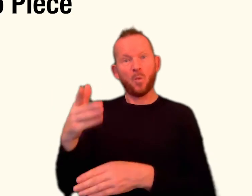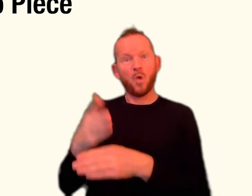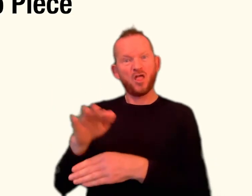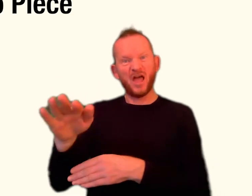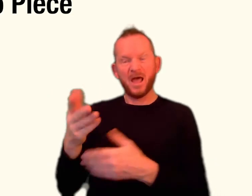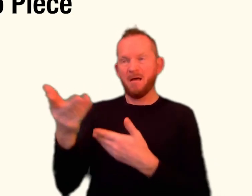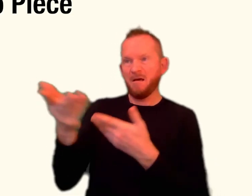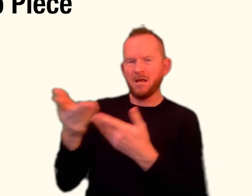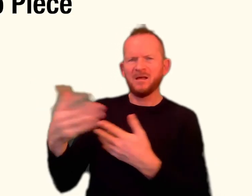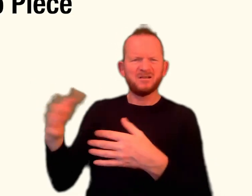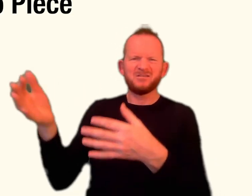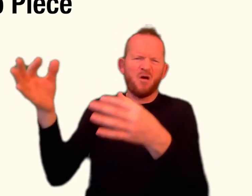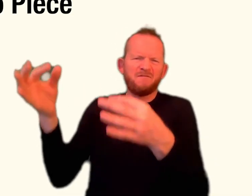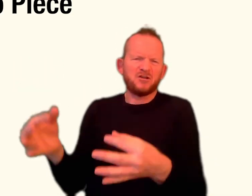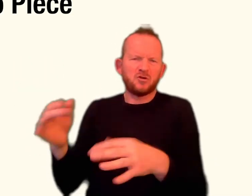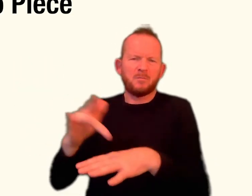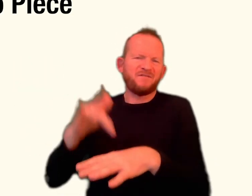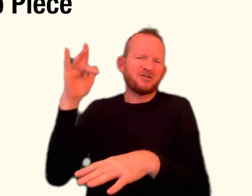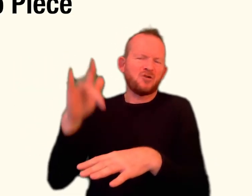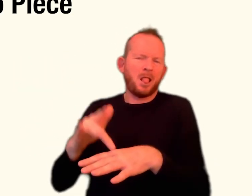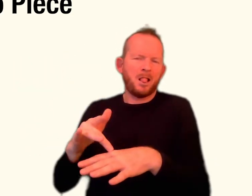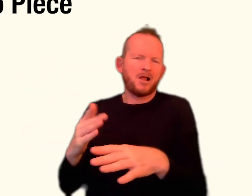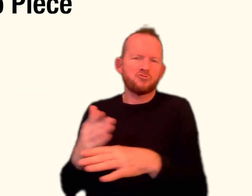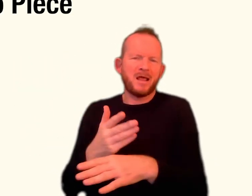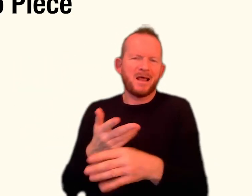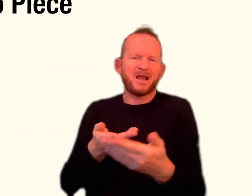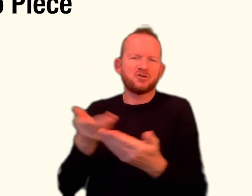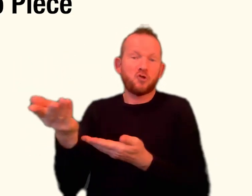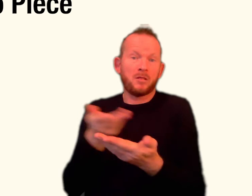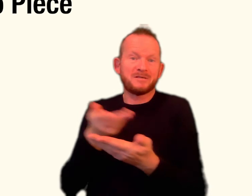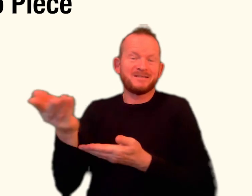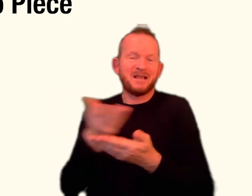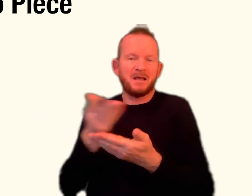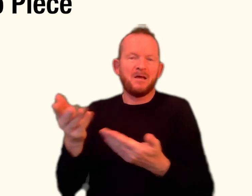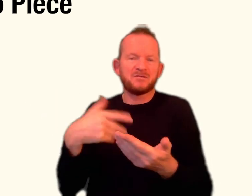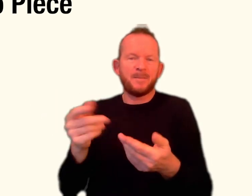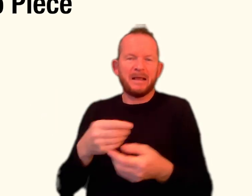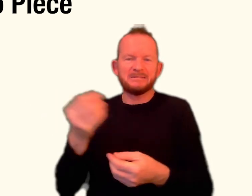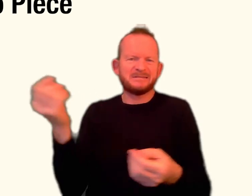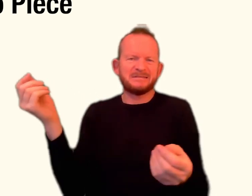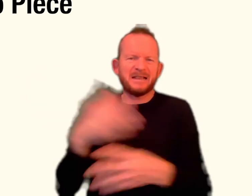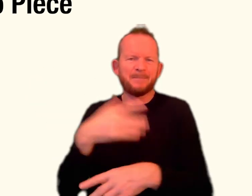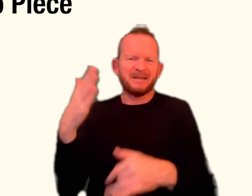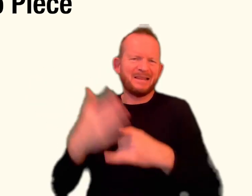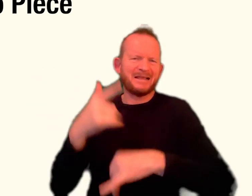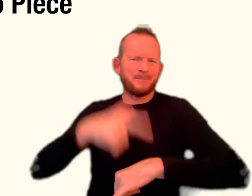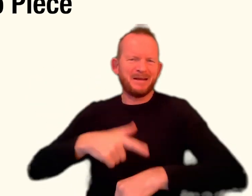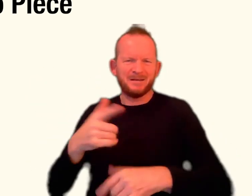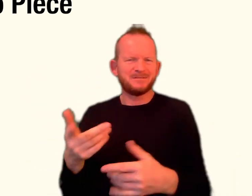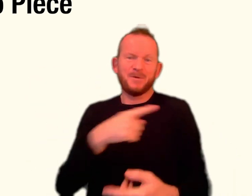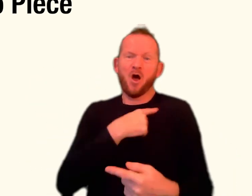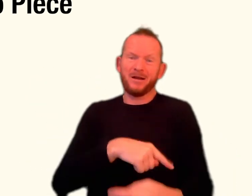wasn't really an official professional kind of career consultancy. It was a bit slapdash, to be perfectly honest with you.